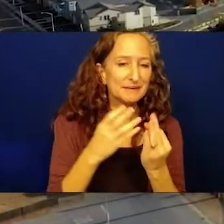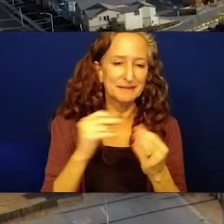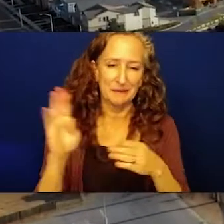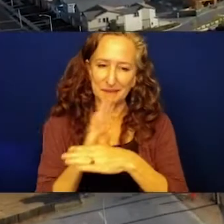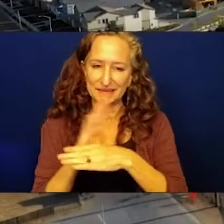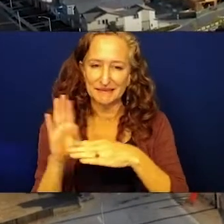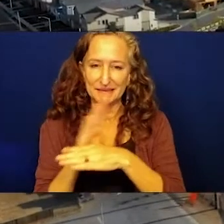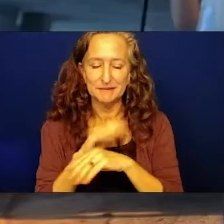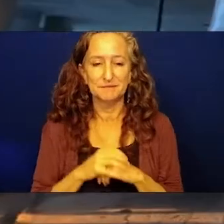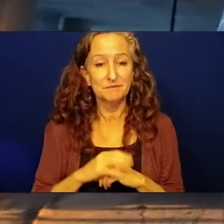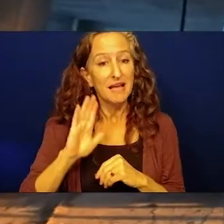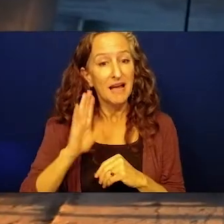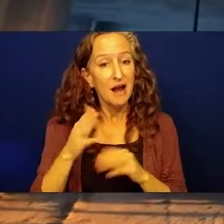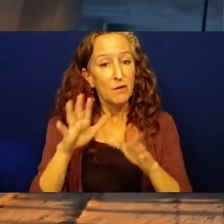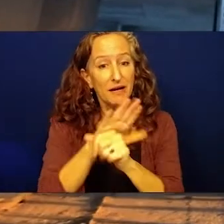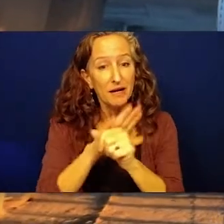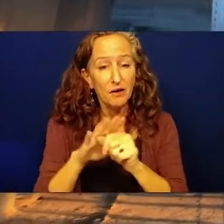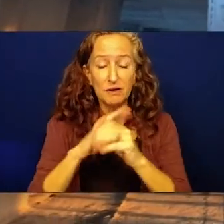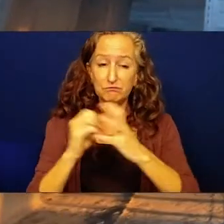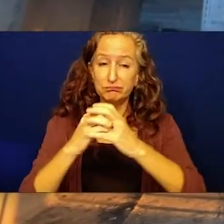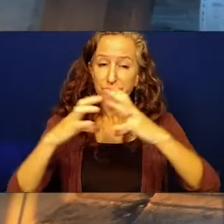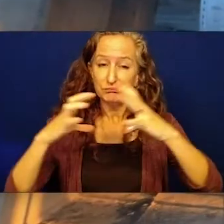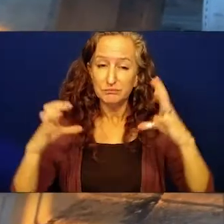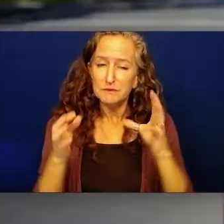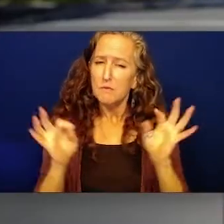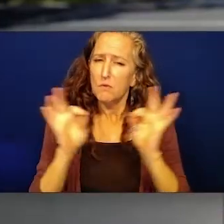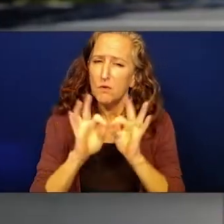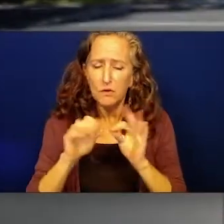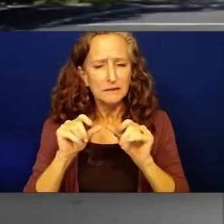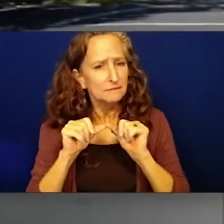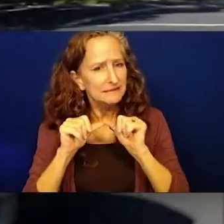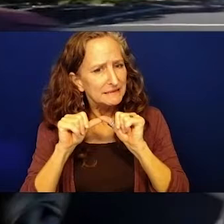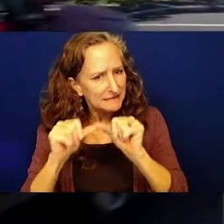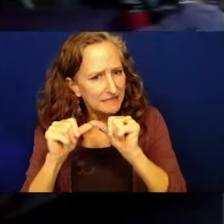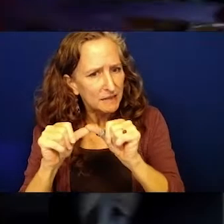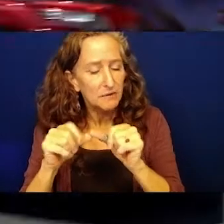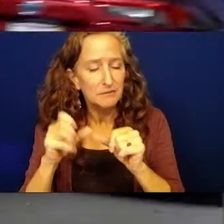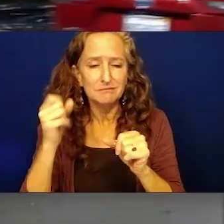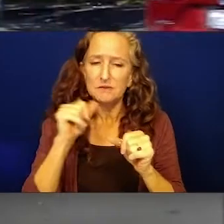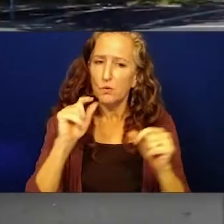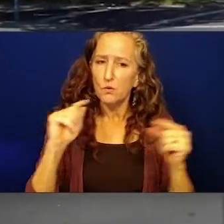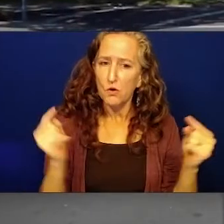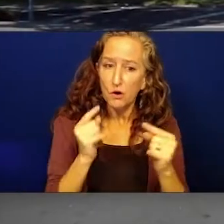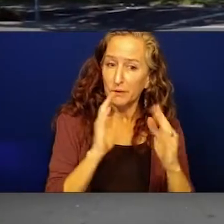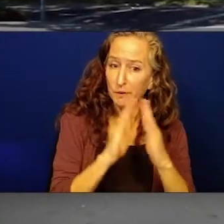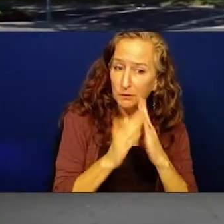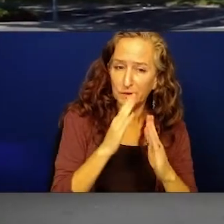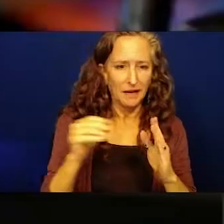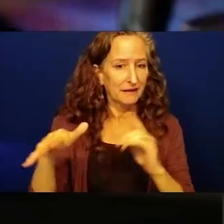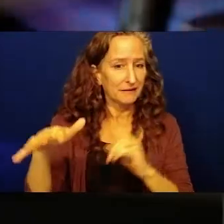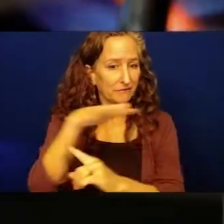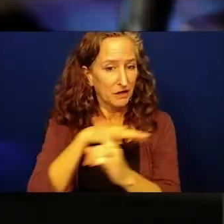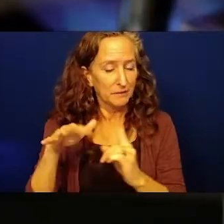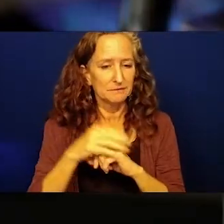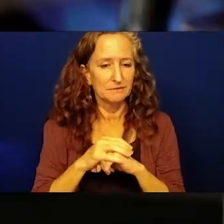region continues to grow, we must do so in a sustainable way that does not harm the health of our communities and environment.